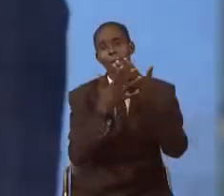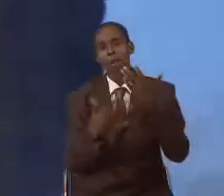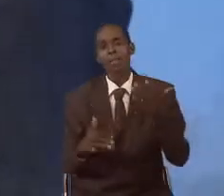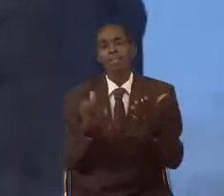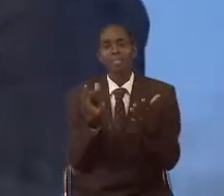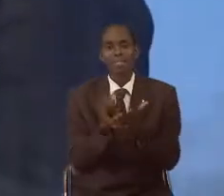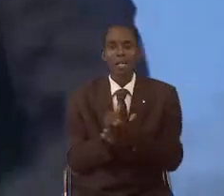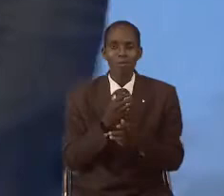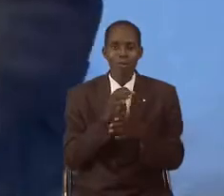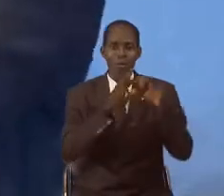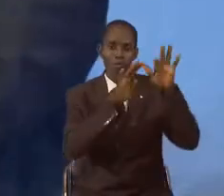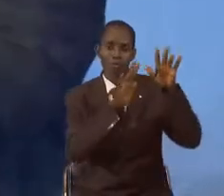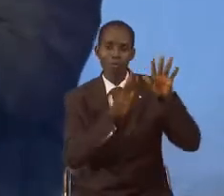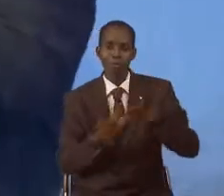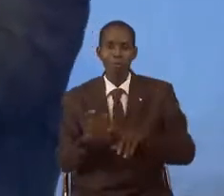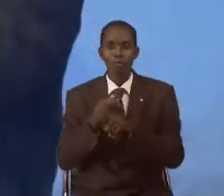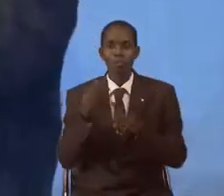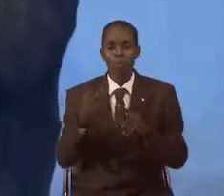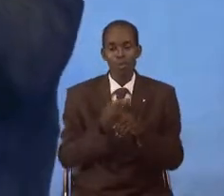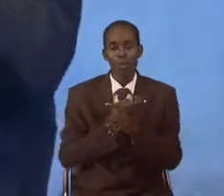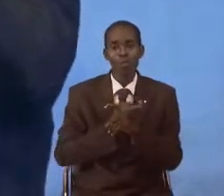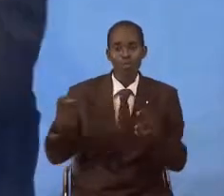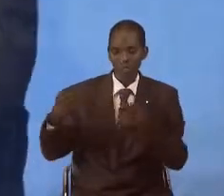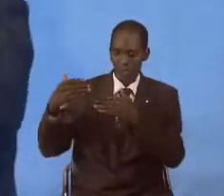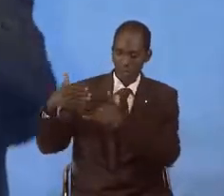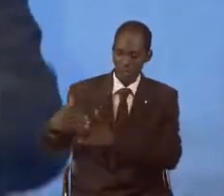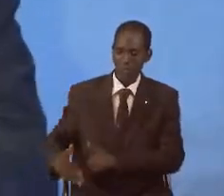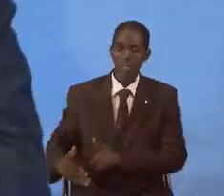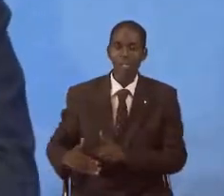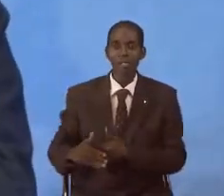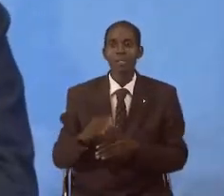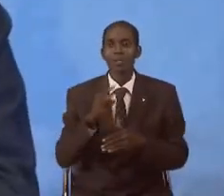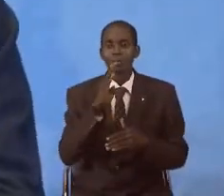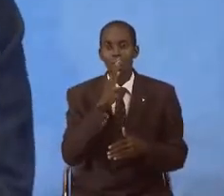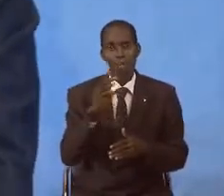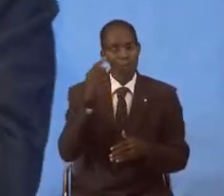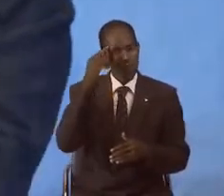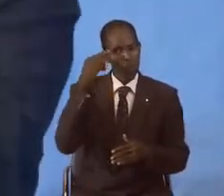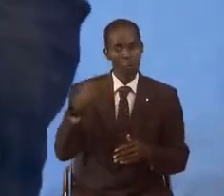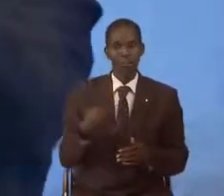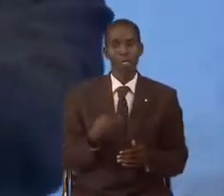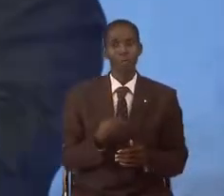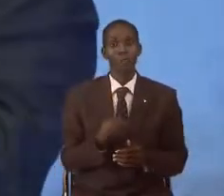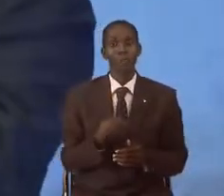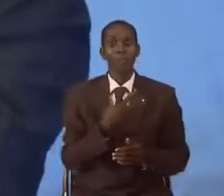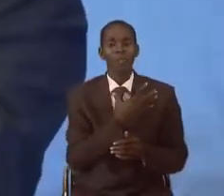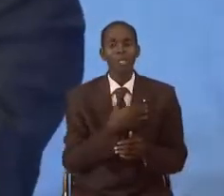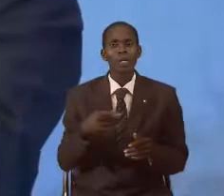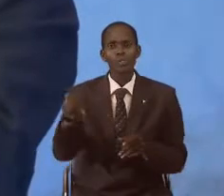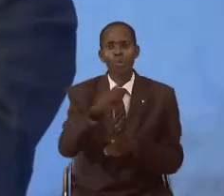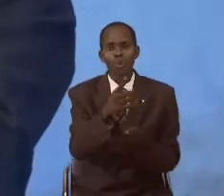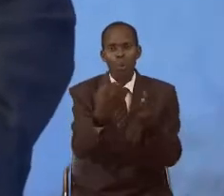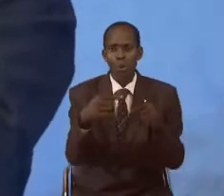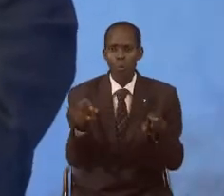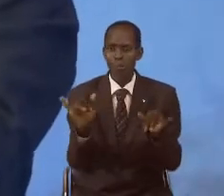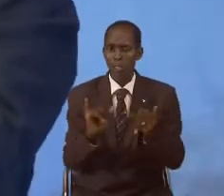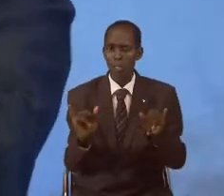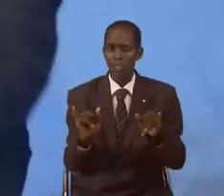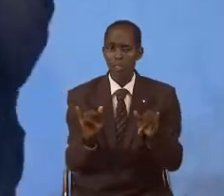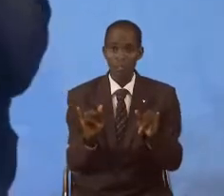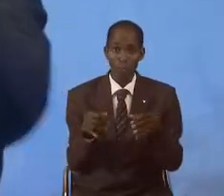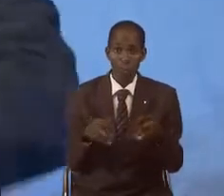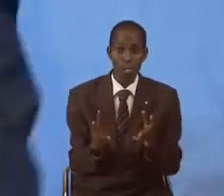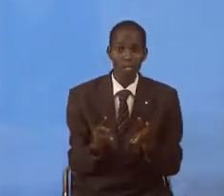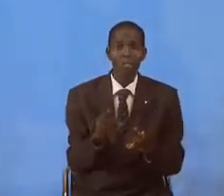water and the blood that flow from your wounded driven side be of sin the